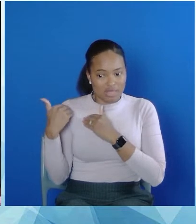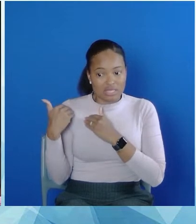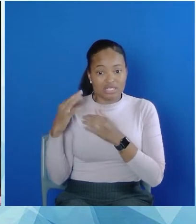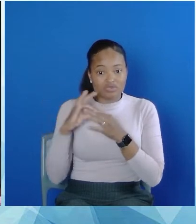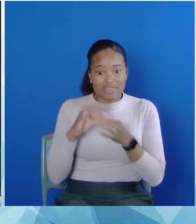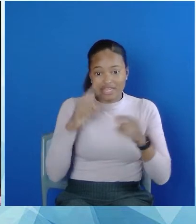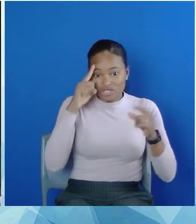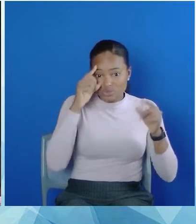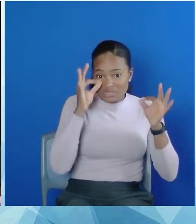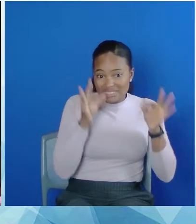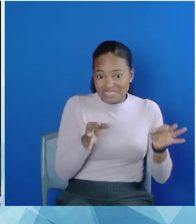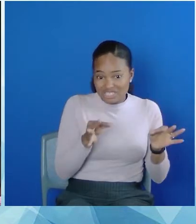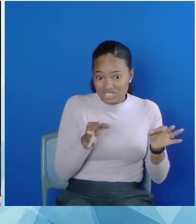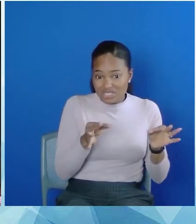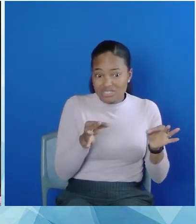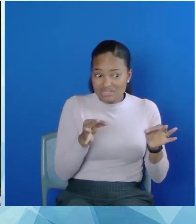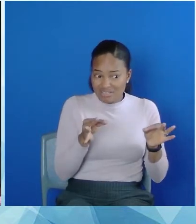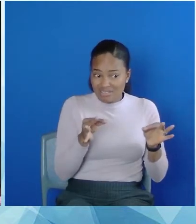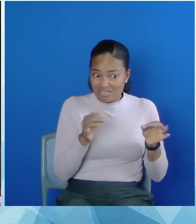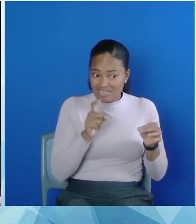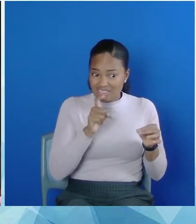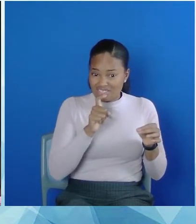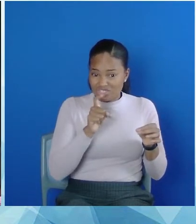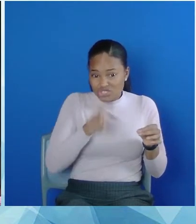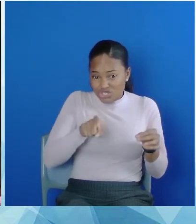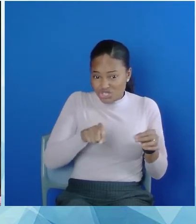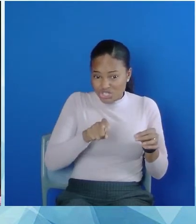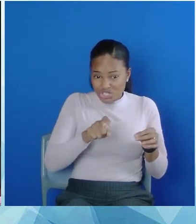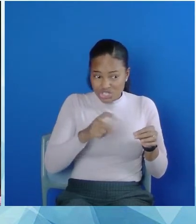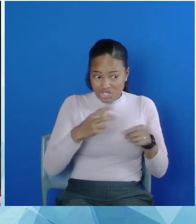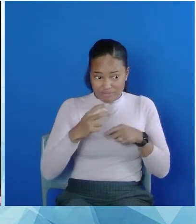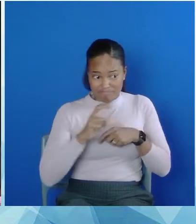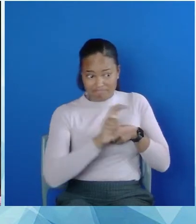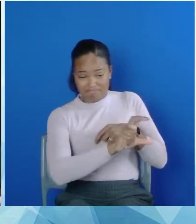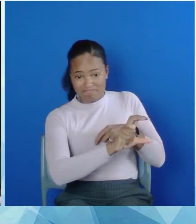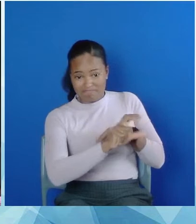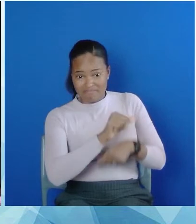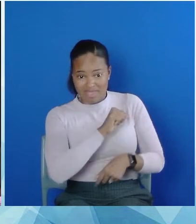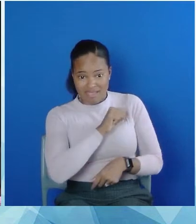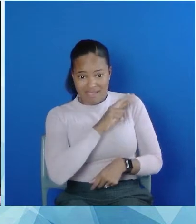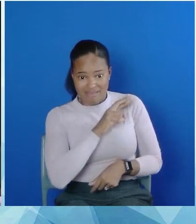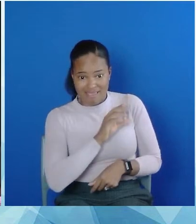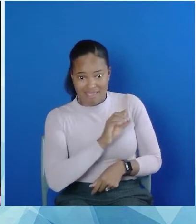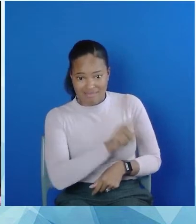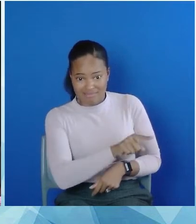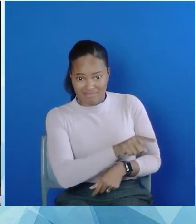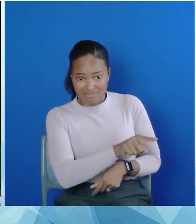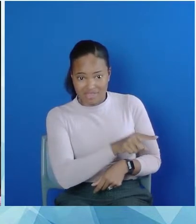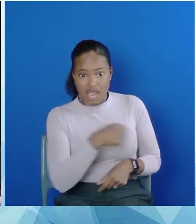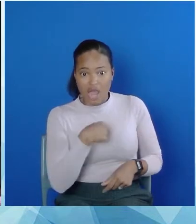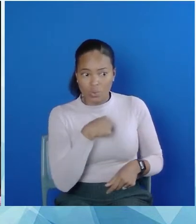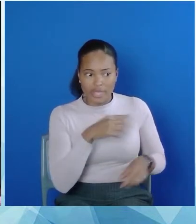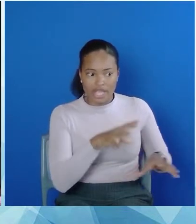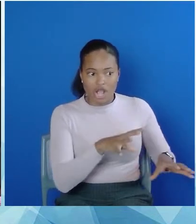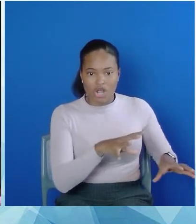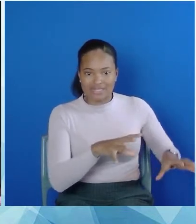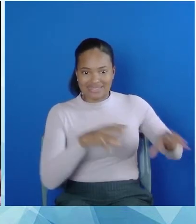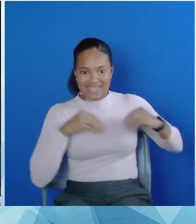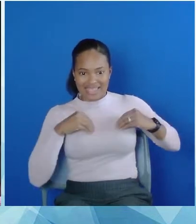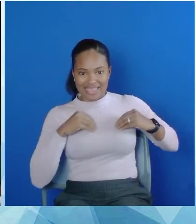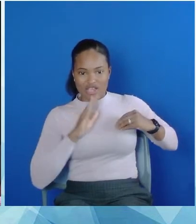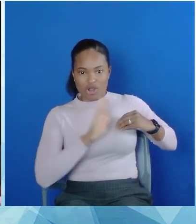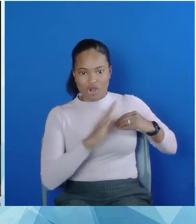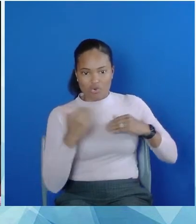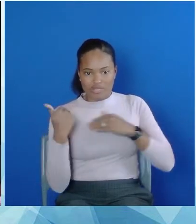belongs to Superintendent Reichman. And we are taking the responsibility that rightfully belongs to her for ourselves.